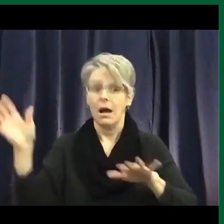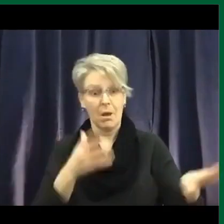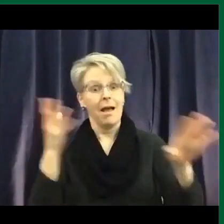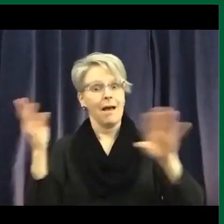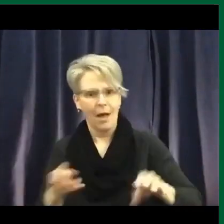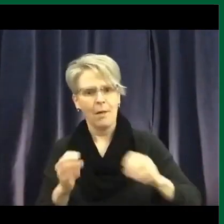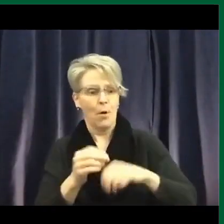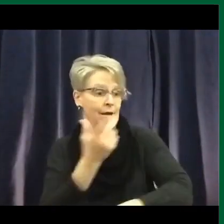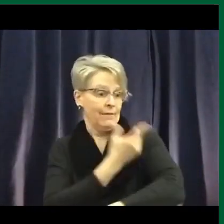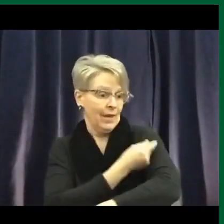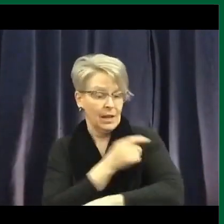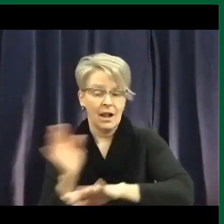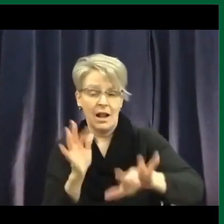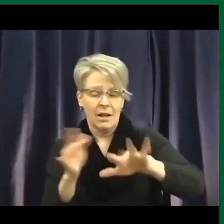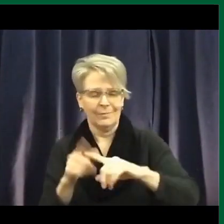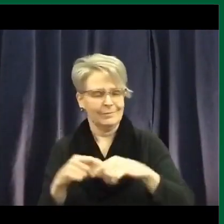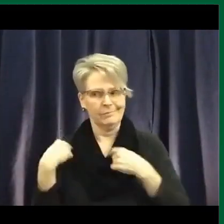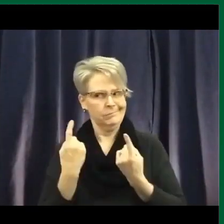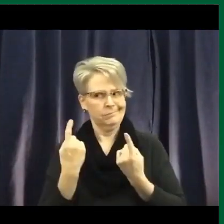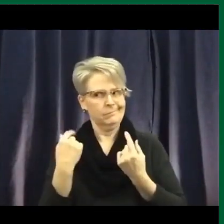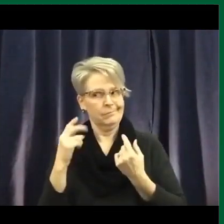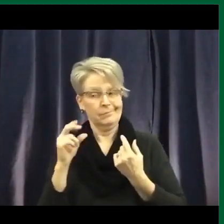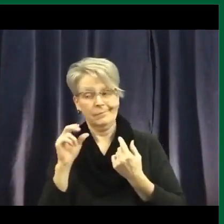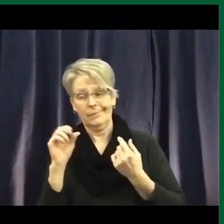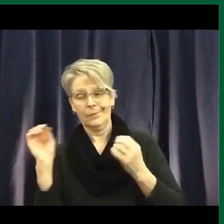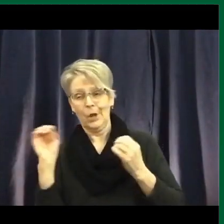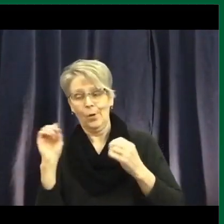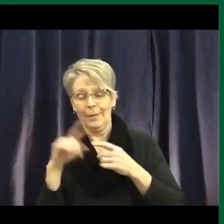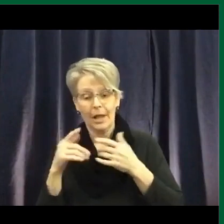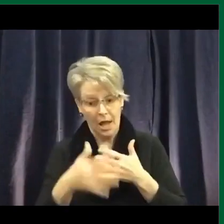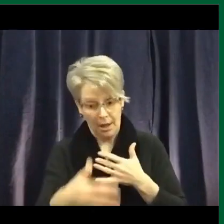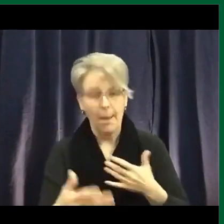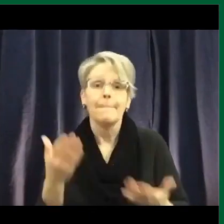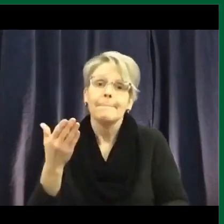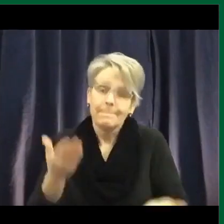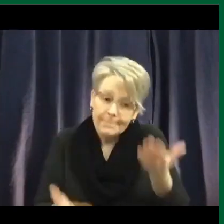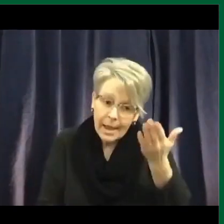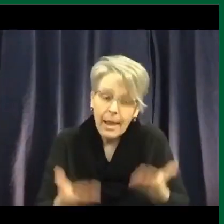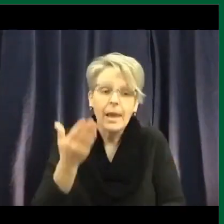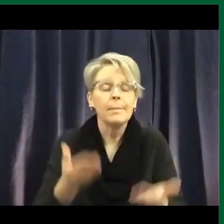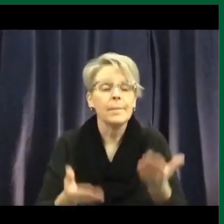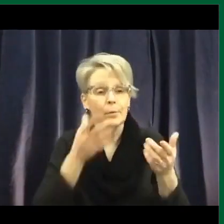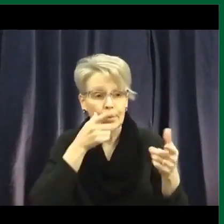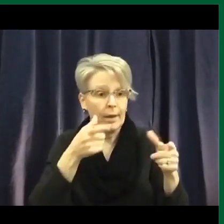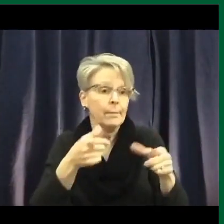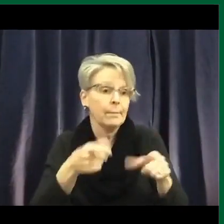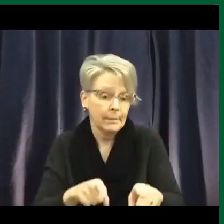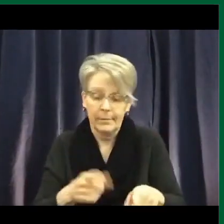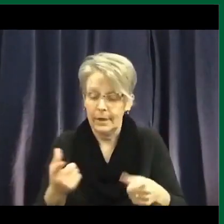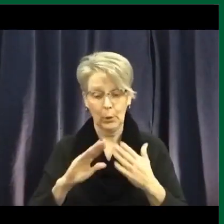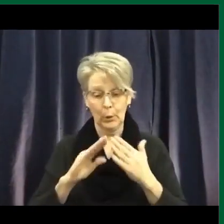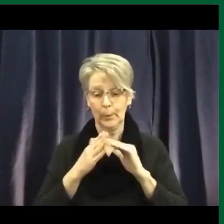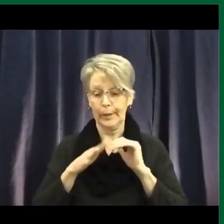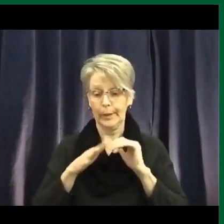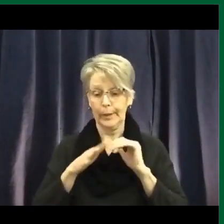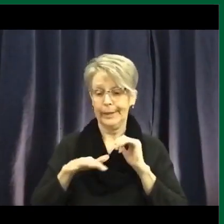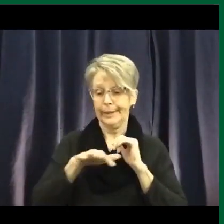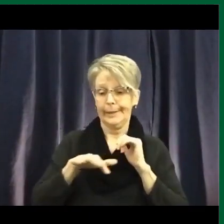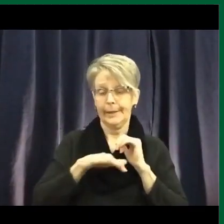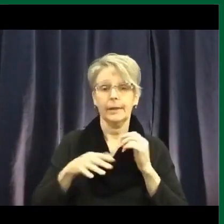they ultimately have been to this point. There may be a case where we have, in a community,